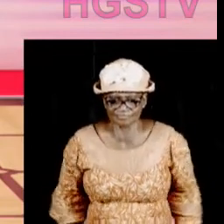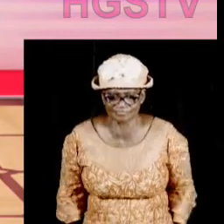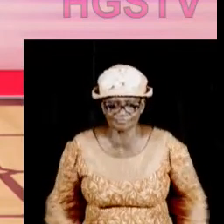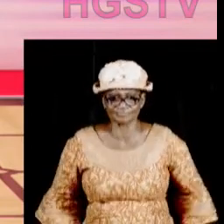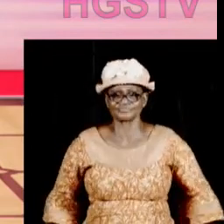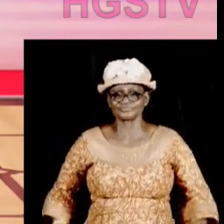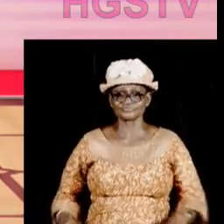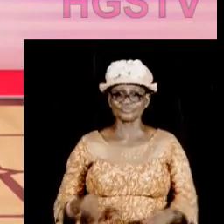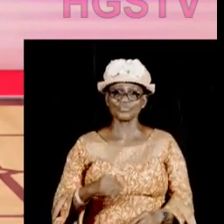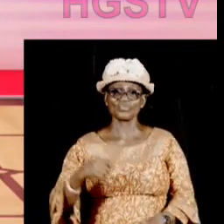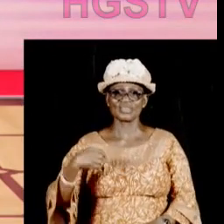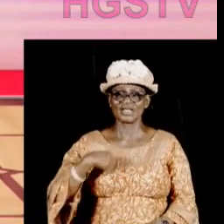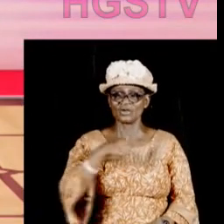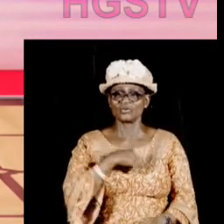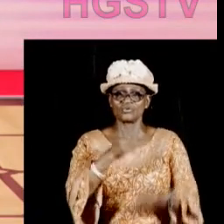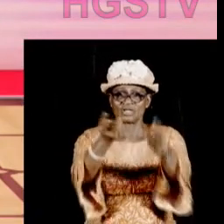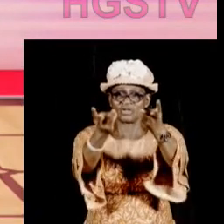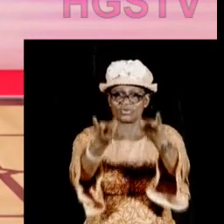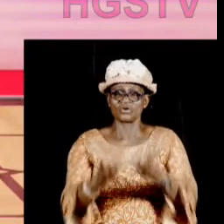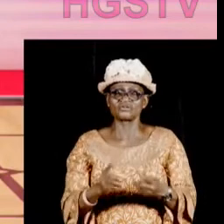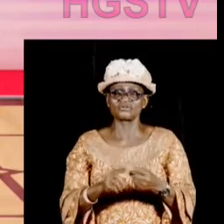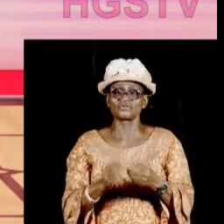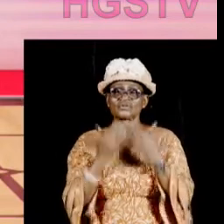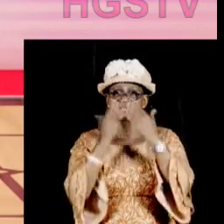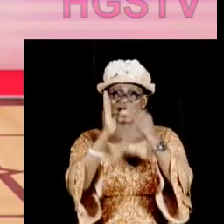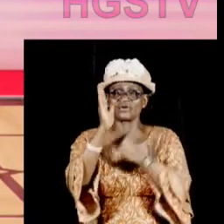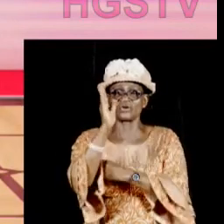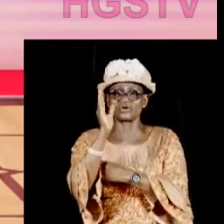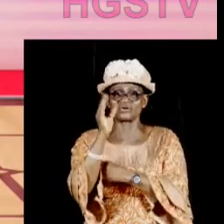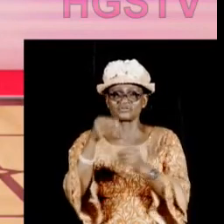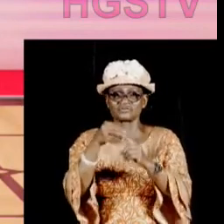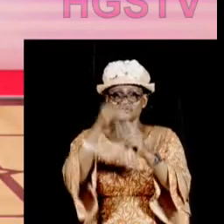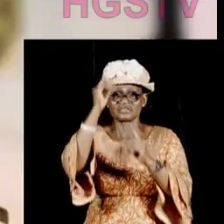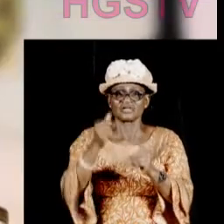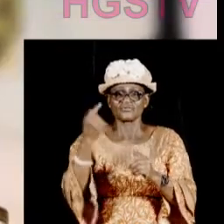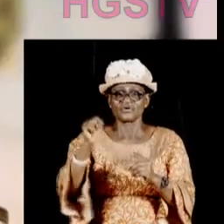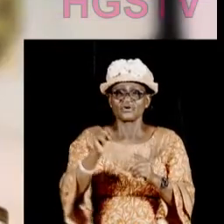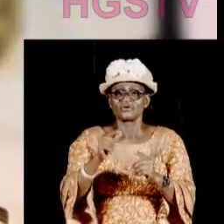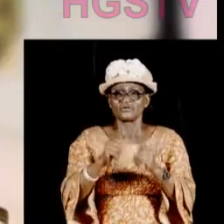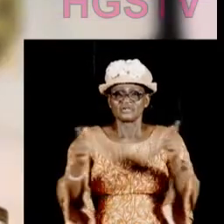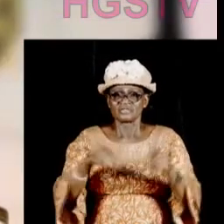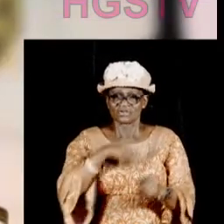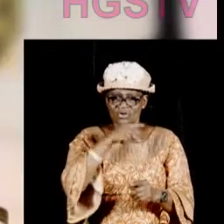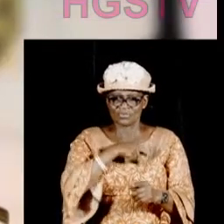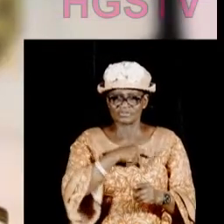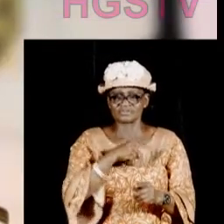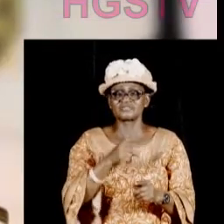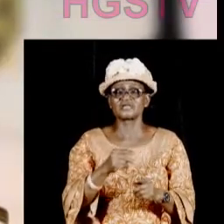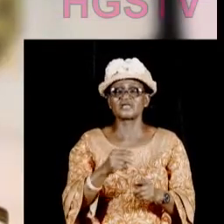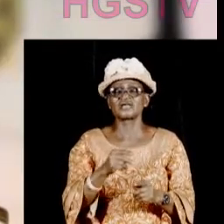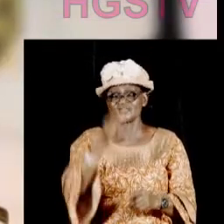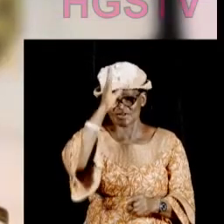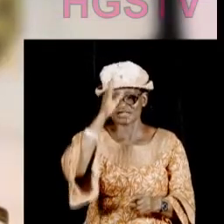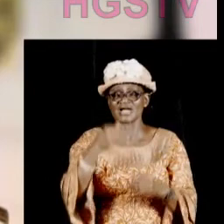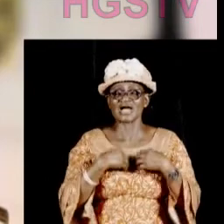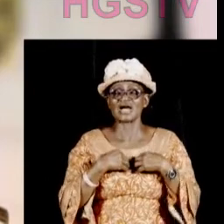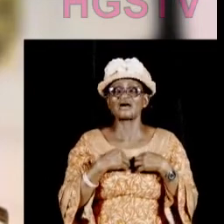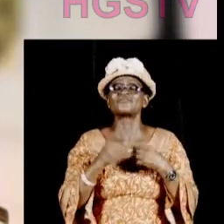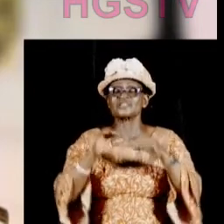Hallelujah. We want to thank God specially for this great opportunity that they have extended to us